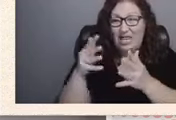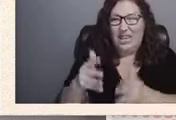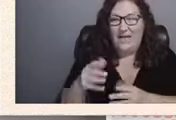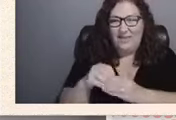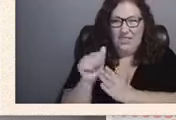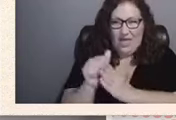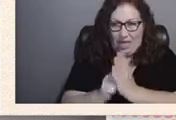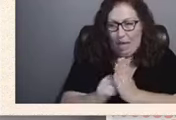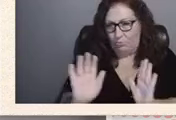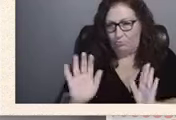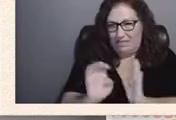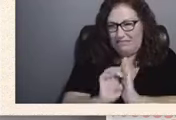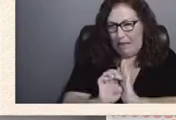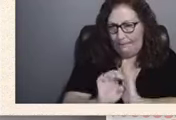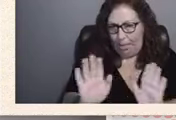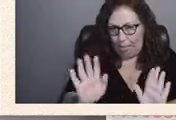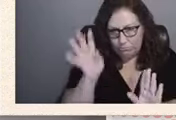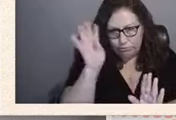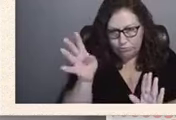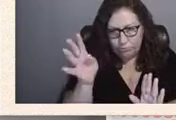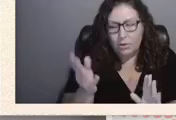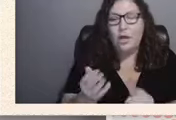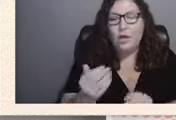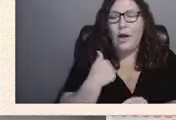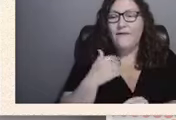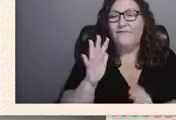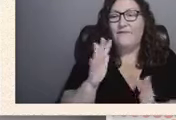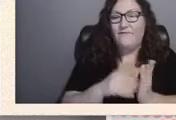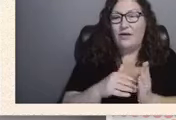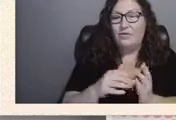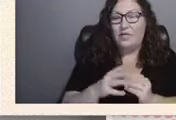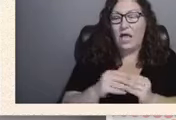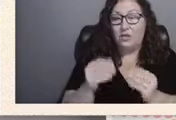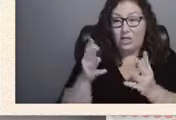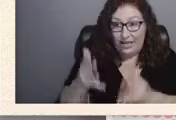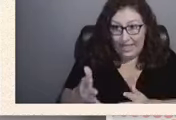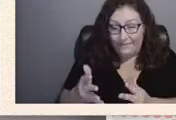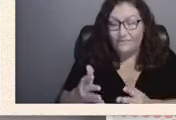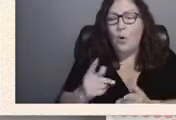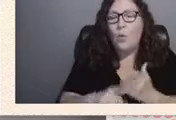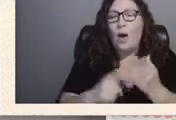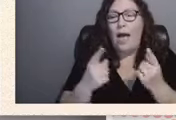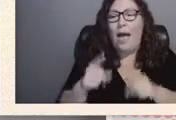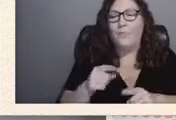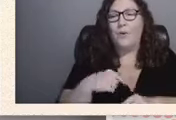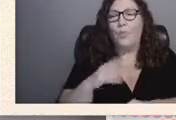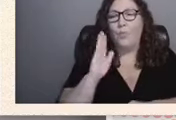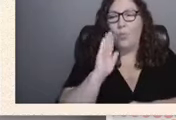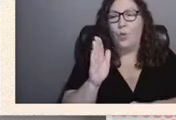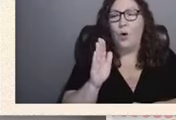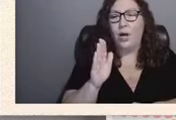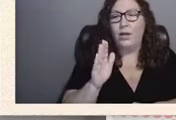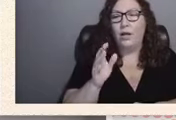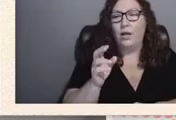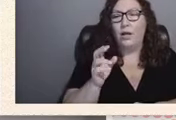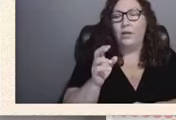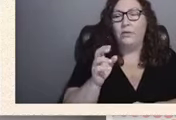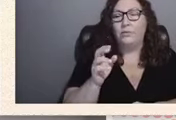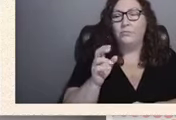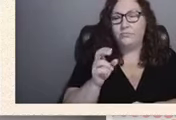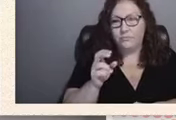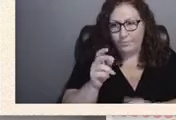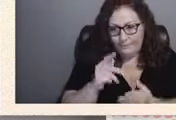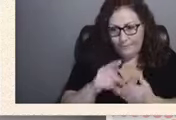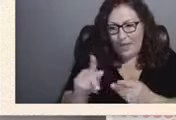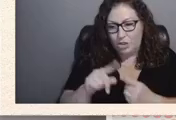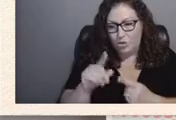course. And so you have $5,000 left. What that would happen is it would go to the estate of that brother. And